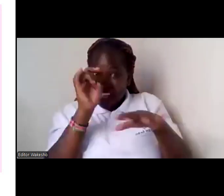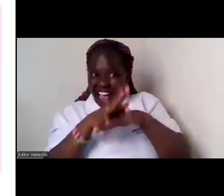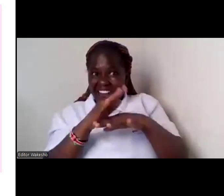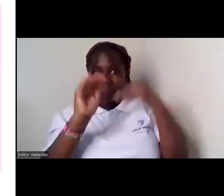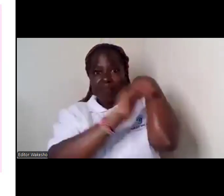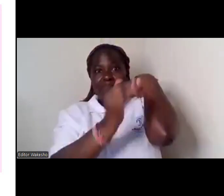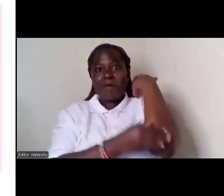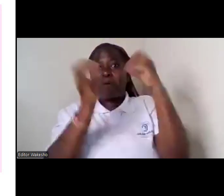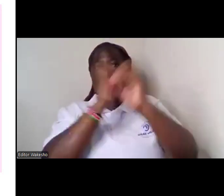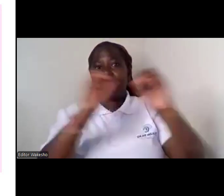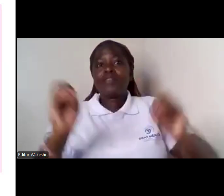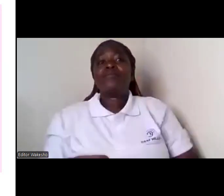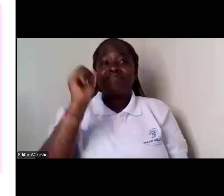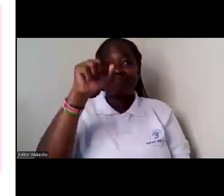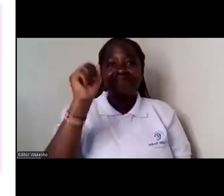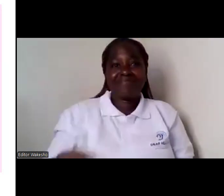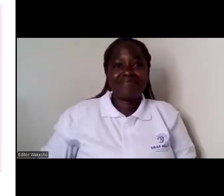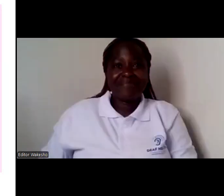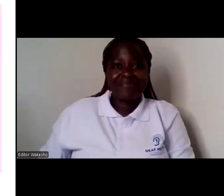ever heard that?